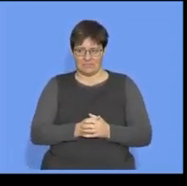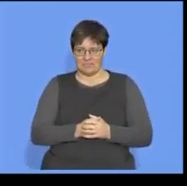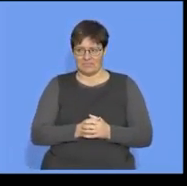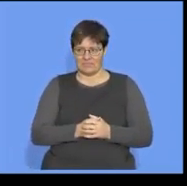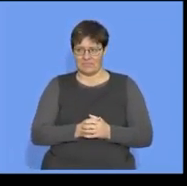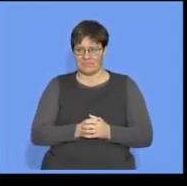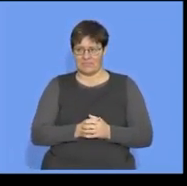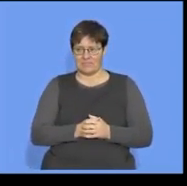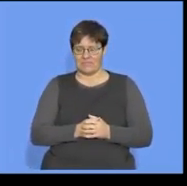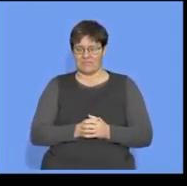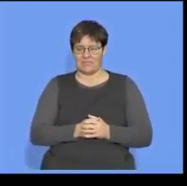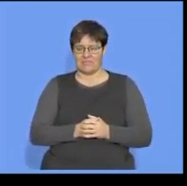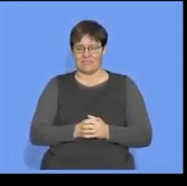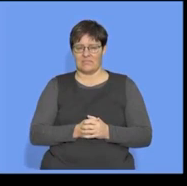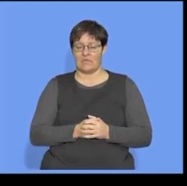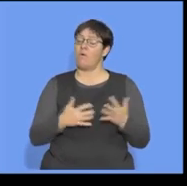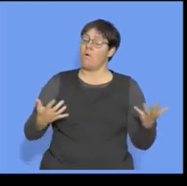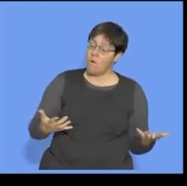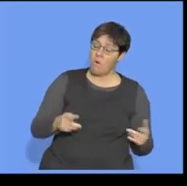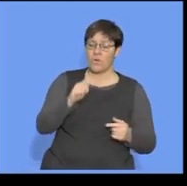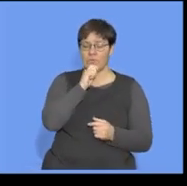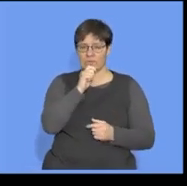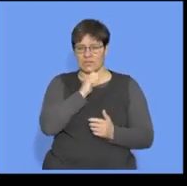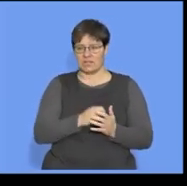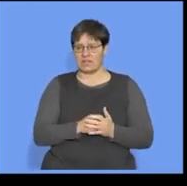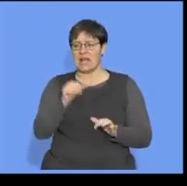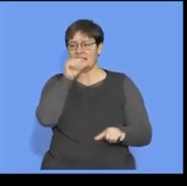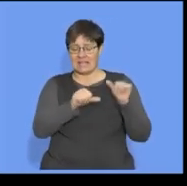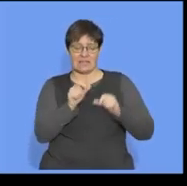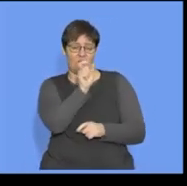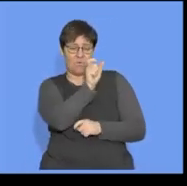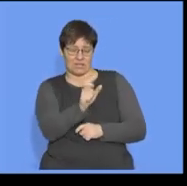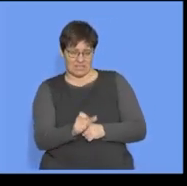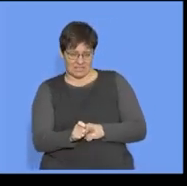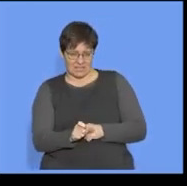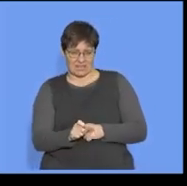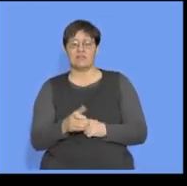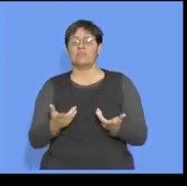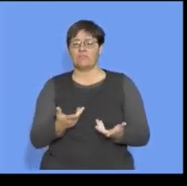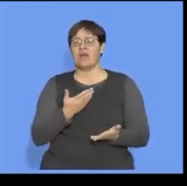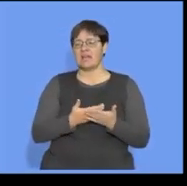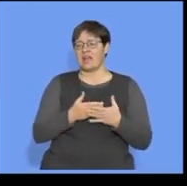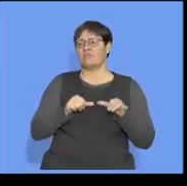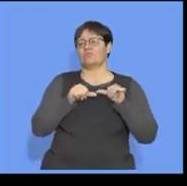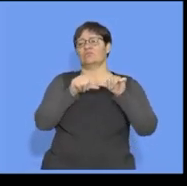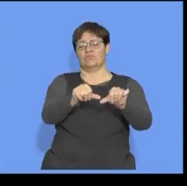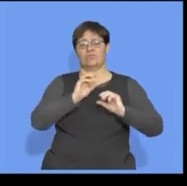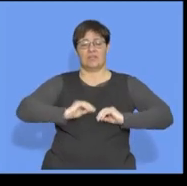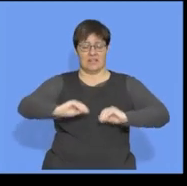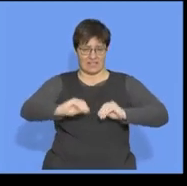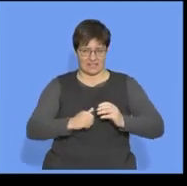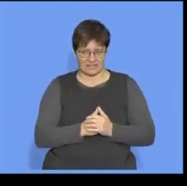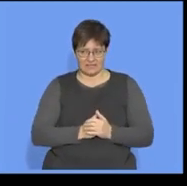or you may call it, you may use the scientific words that we'll come across with when we continue with our